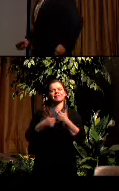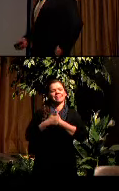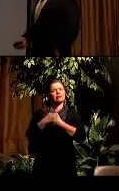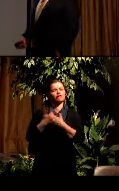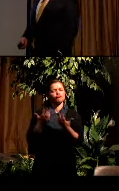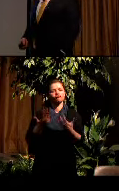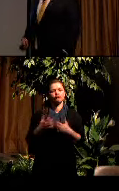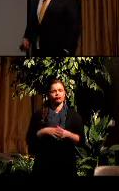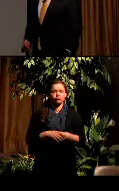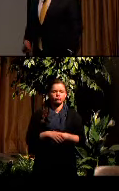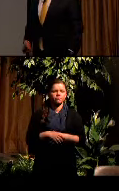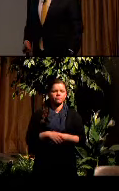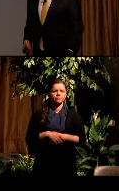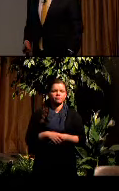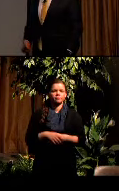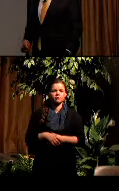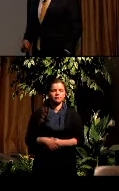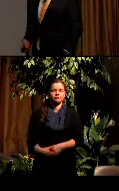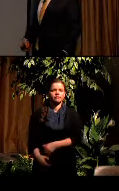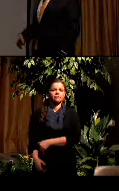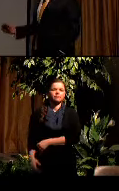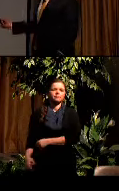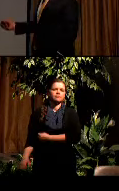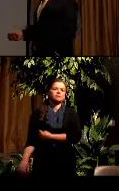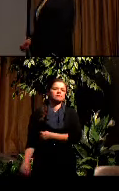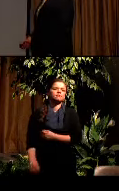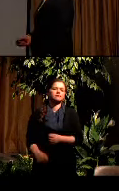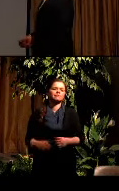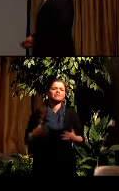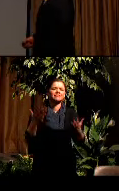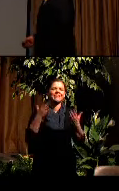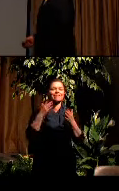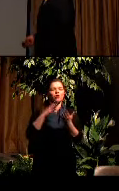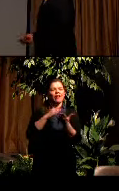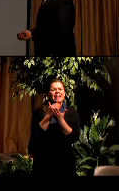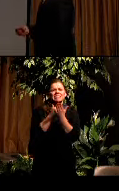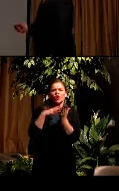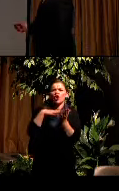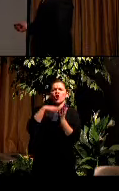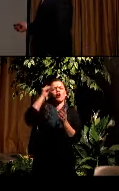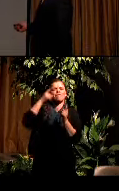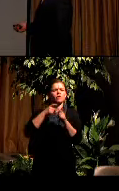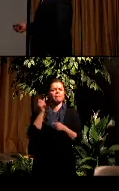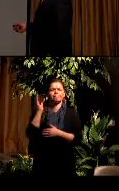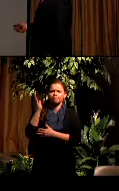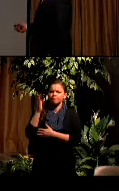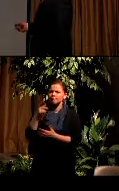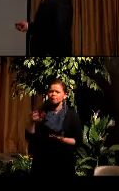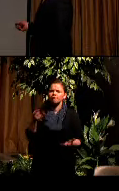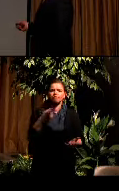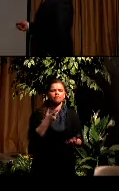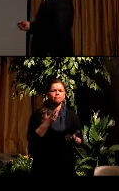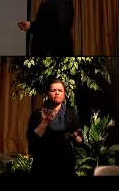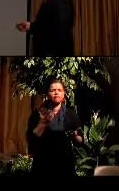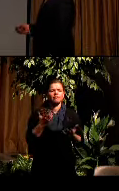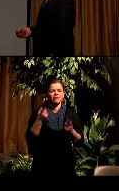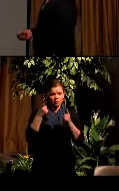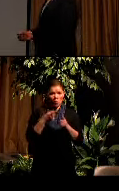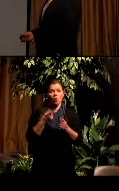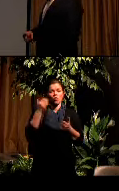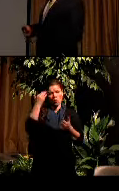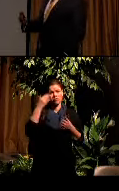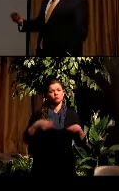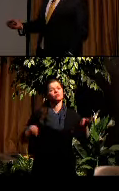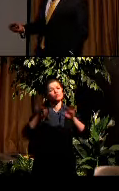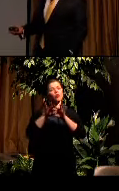So what are the lessons that we can take away from the passenger pigeon and from this talk that I've just given you? Knowledge is key. Monitoring and